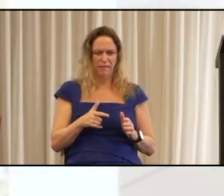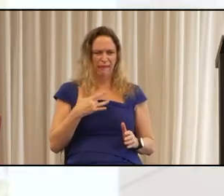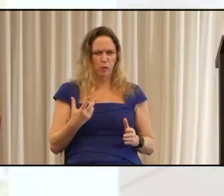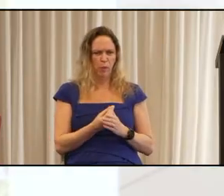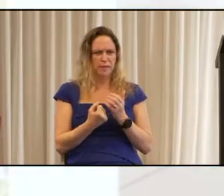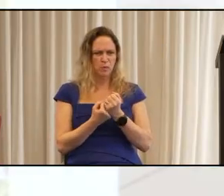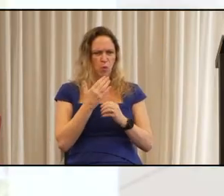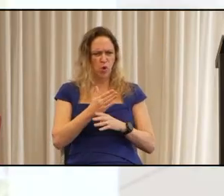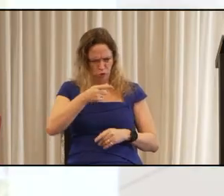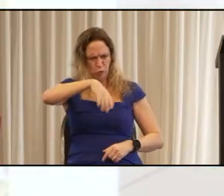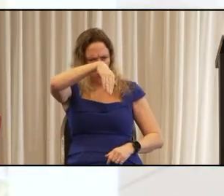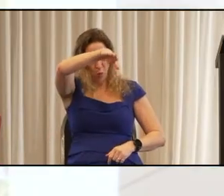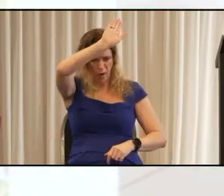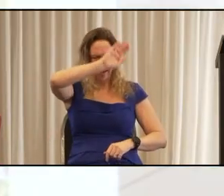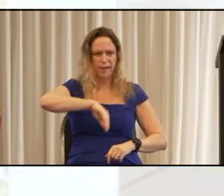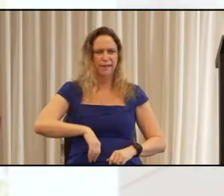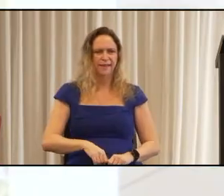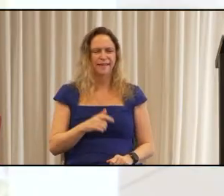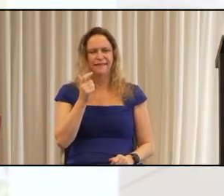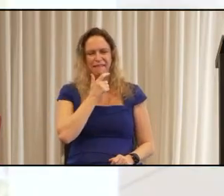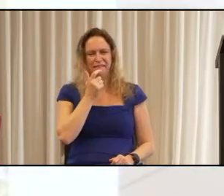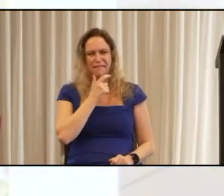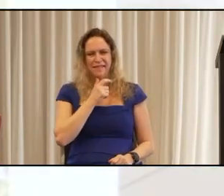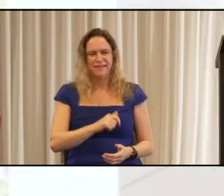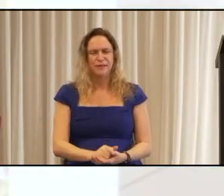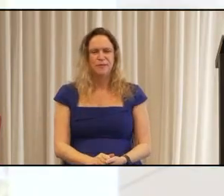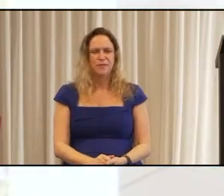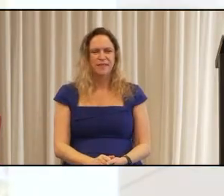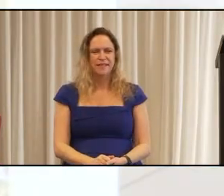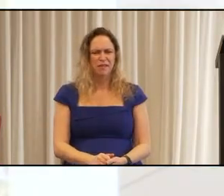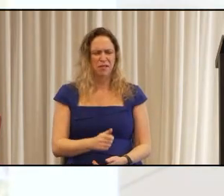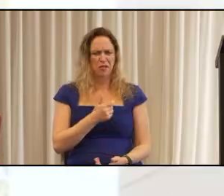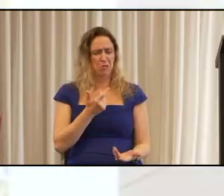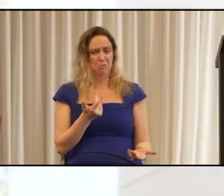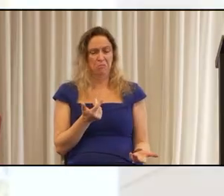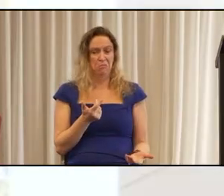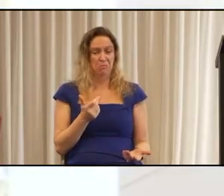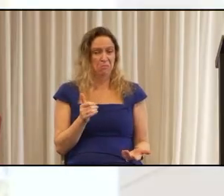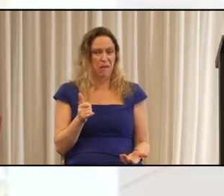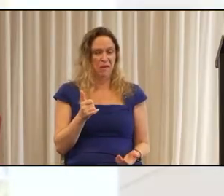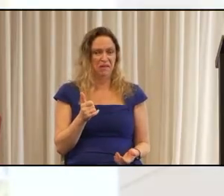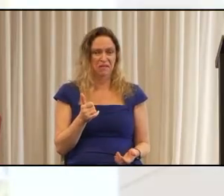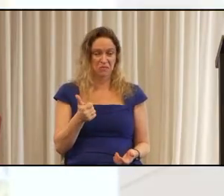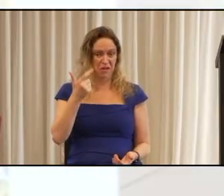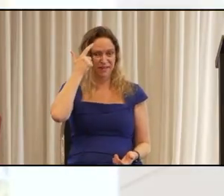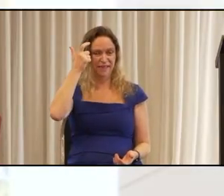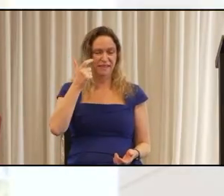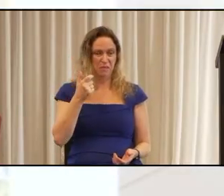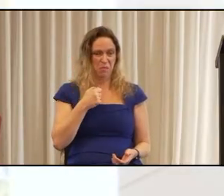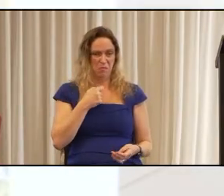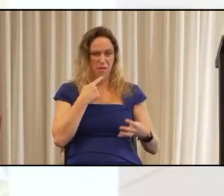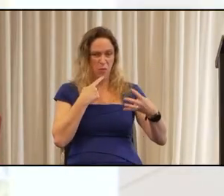You should go away. And so I decided, well, maybe this was a good time that Dan thought about